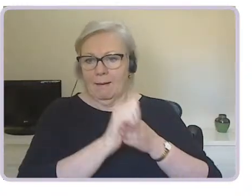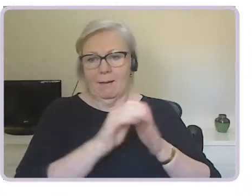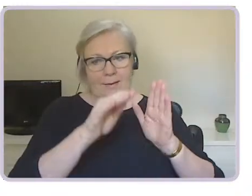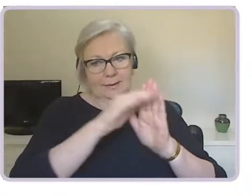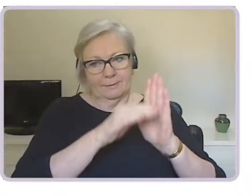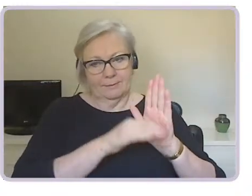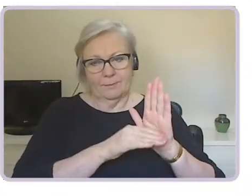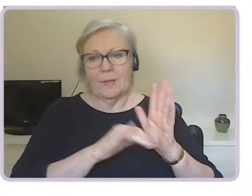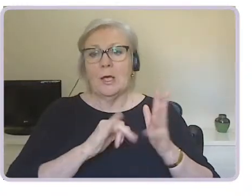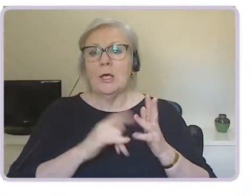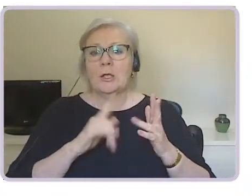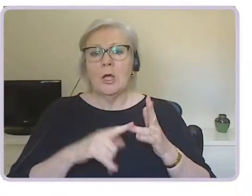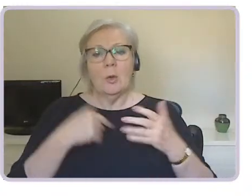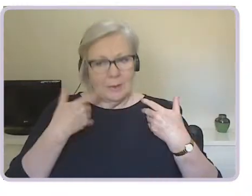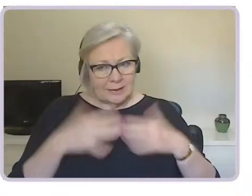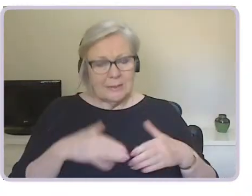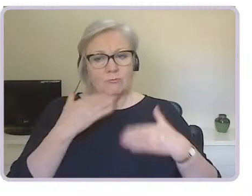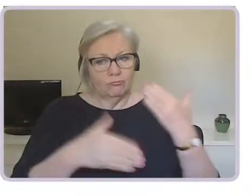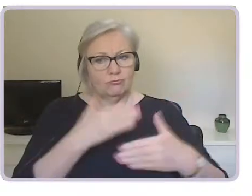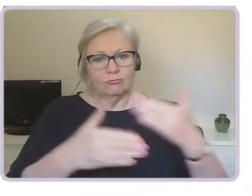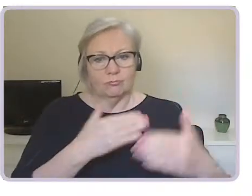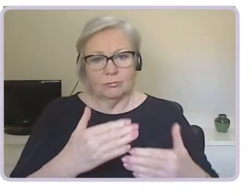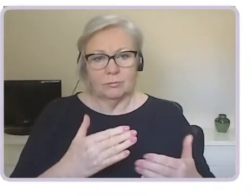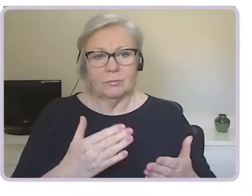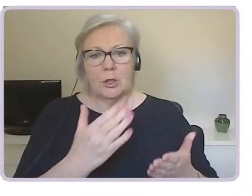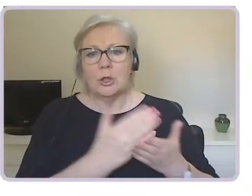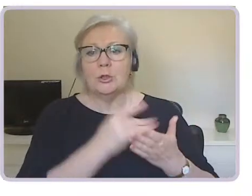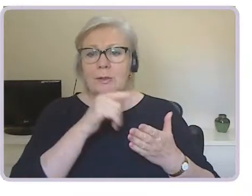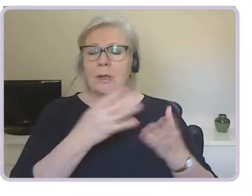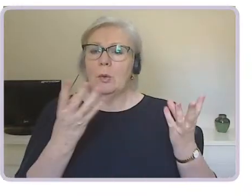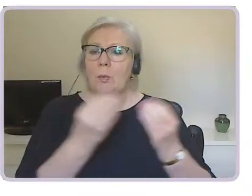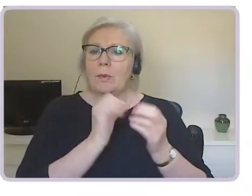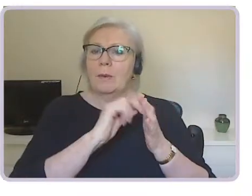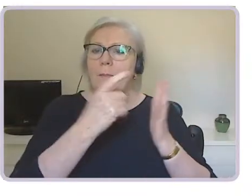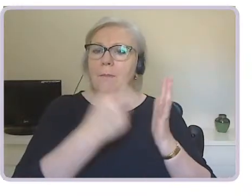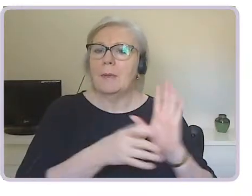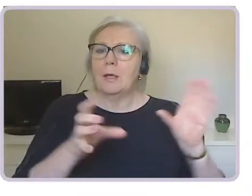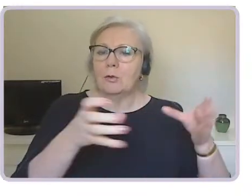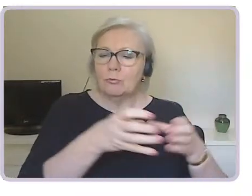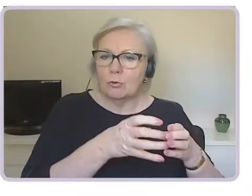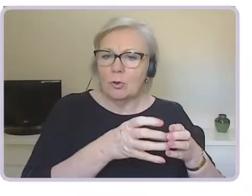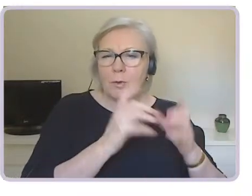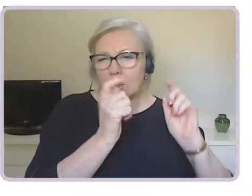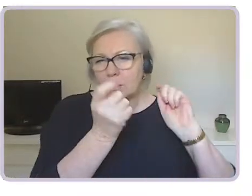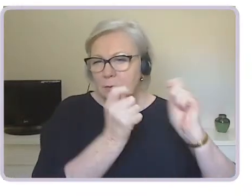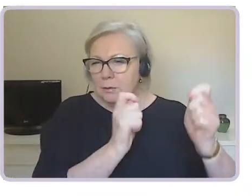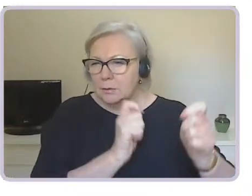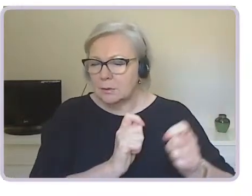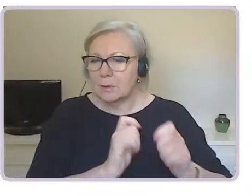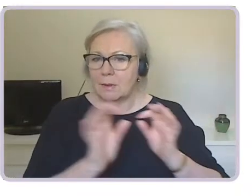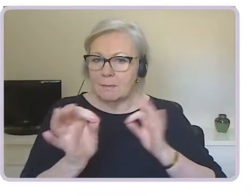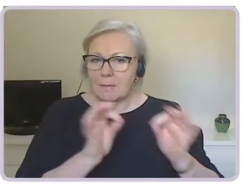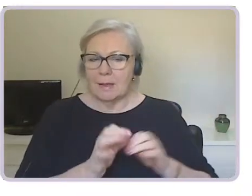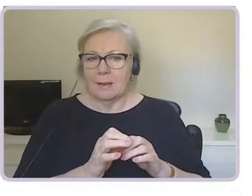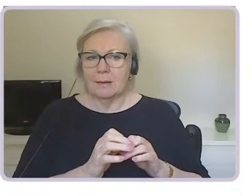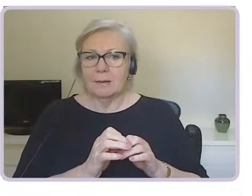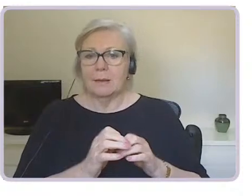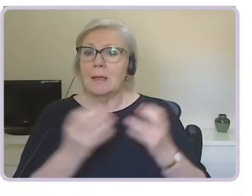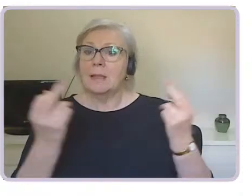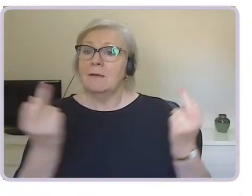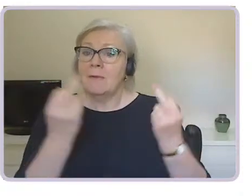with them sharing that throughout their peer support groups and tailoring that plan. That's all available throughout all of Australia.